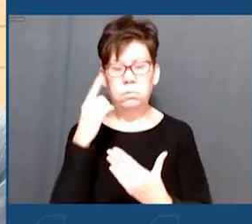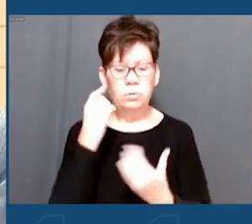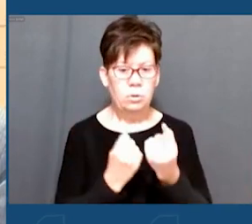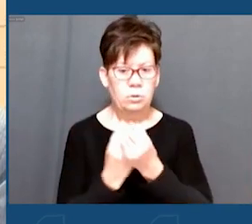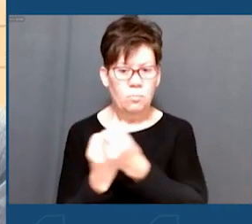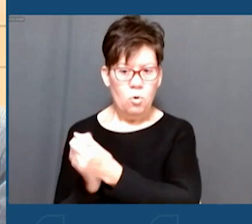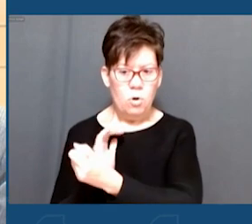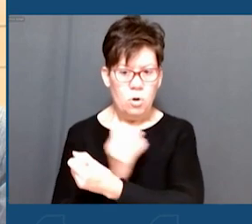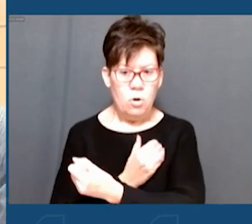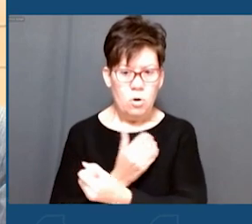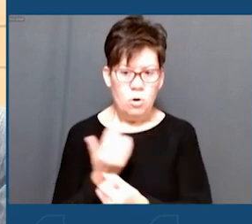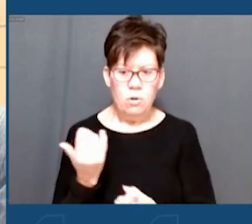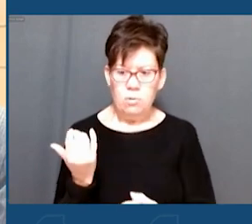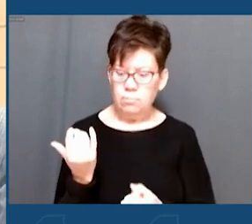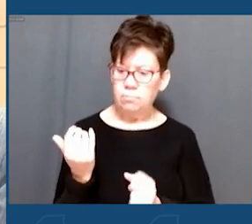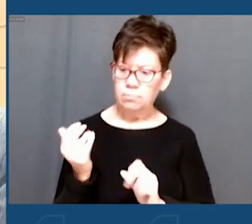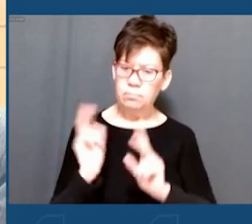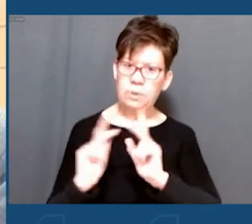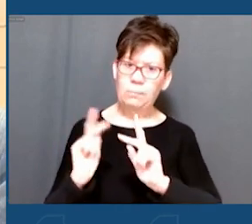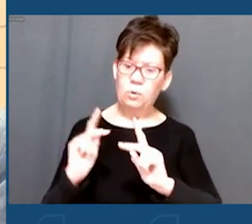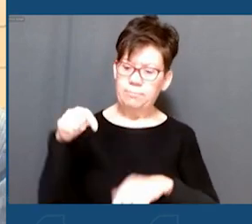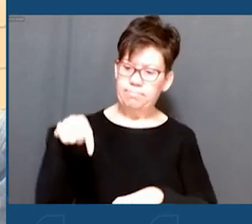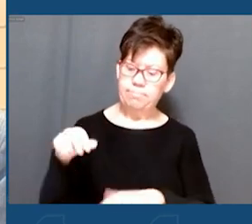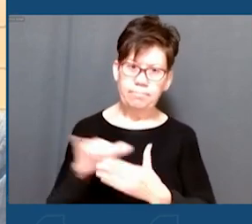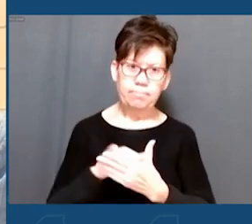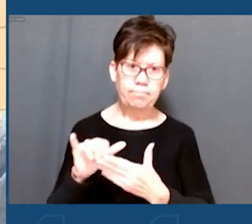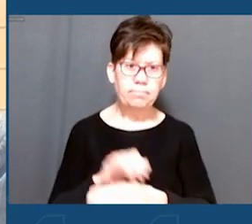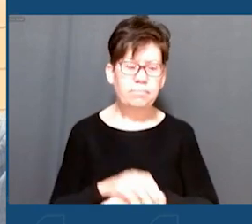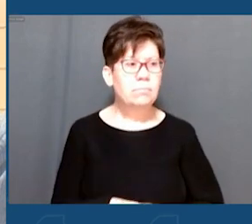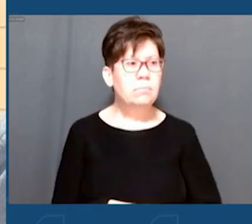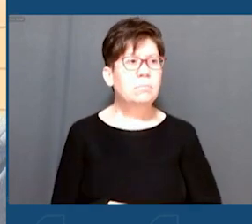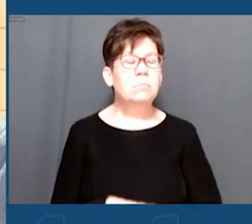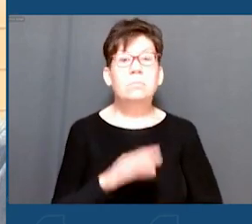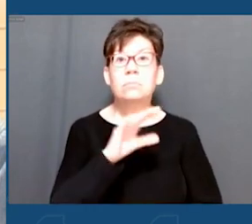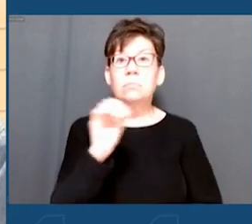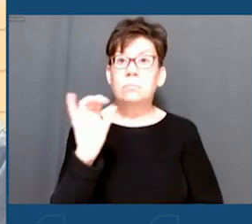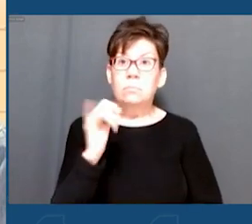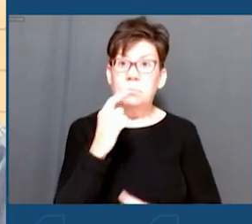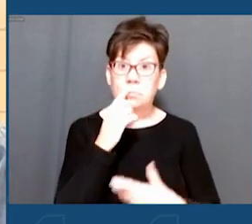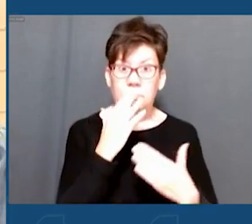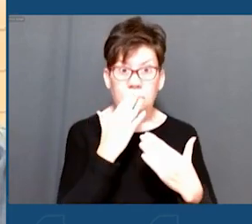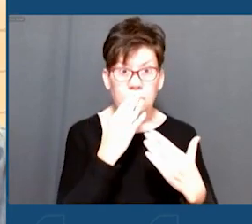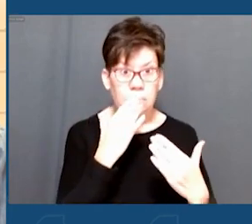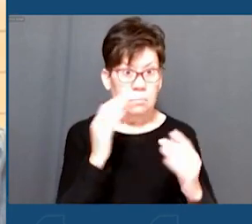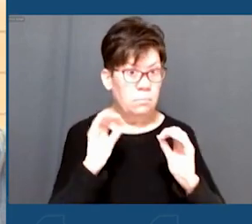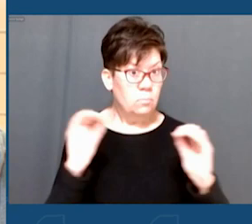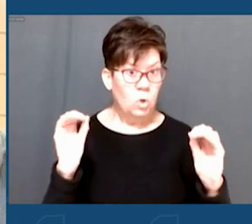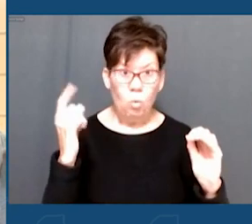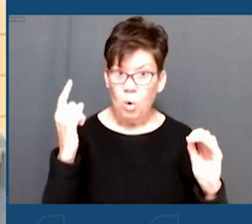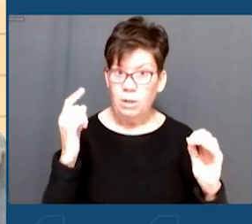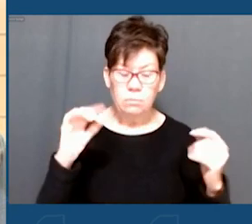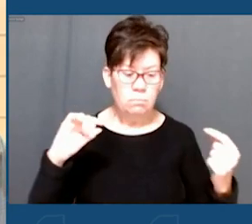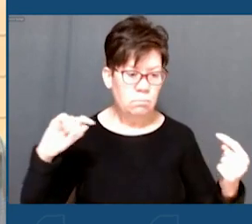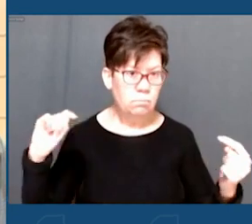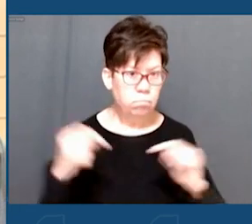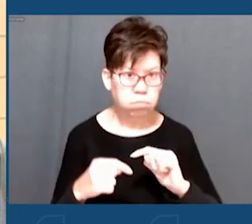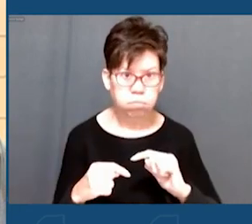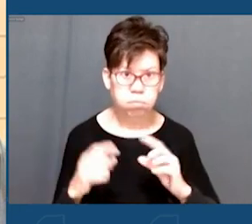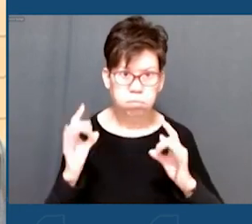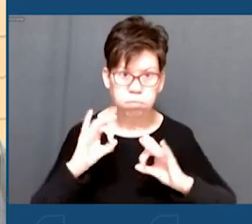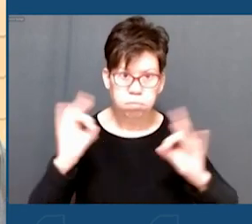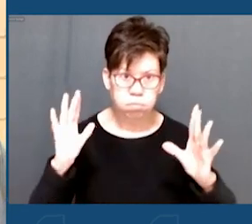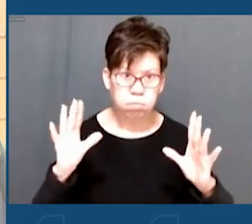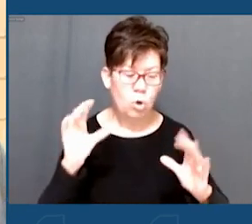So I am very grateful today for their works. I'm grateful nobody was killed or seriously hurt during this weather